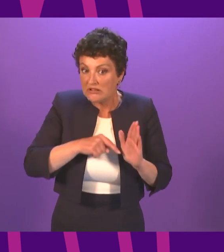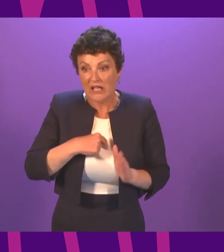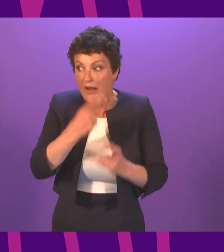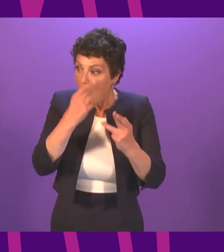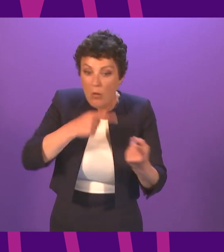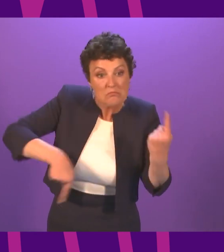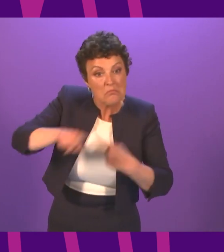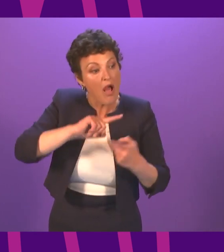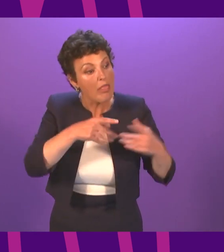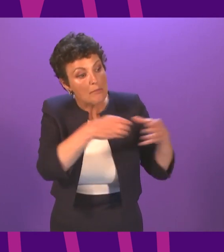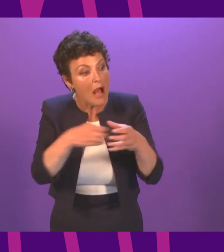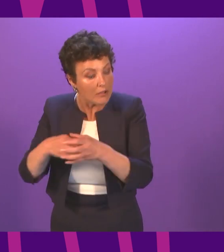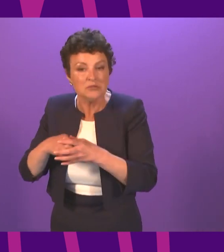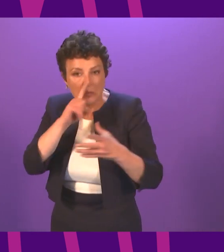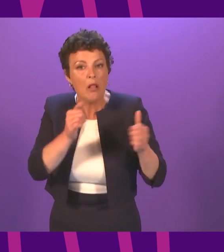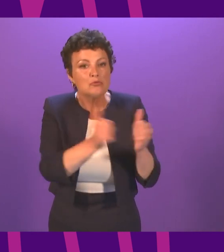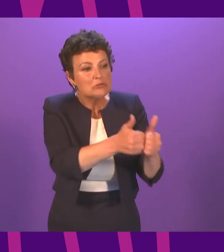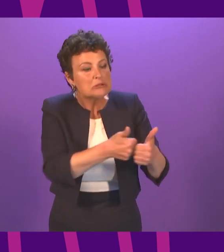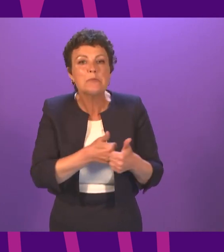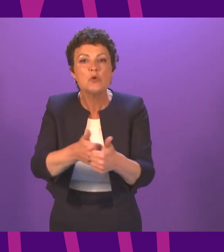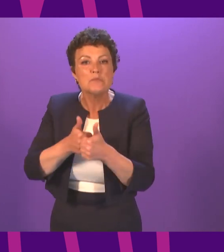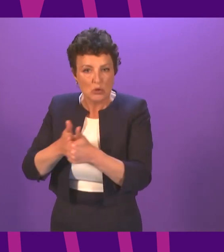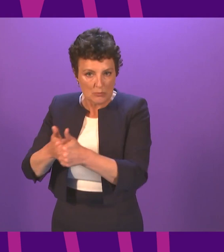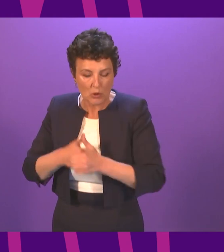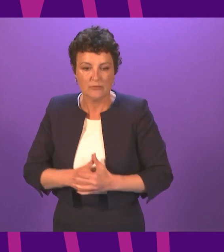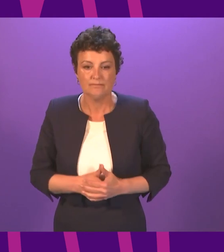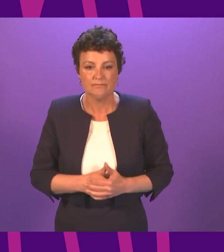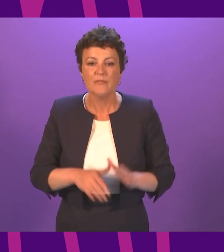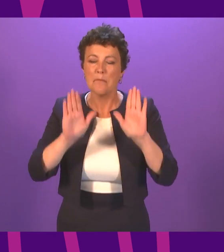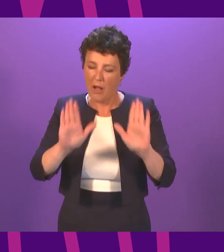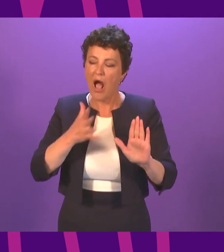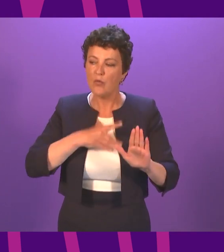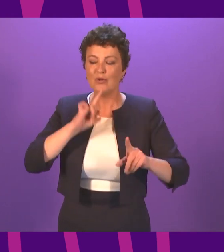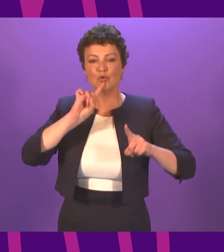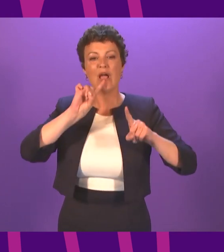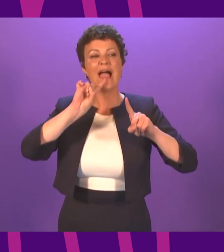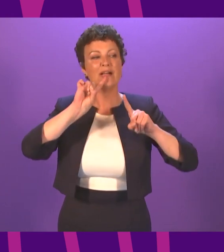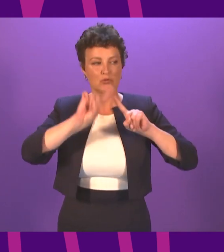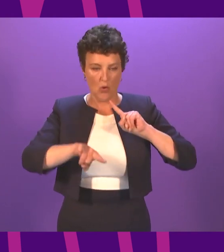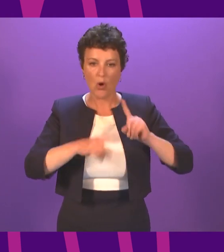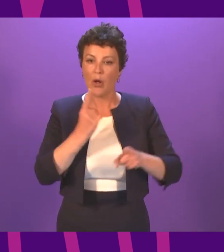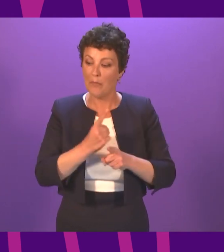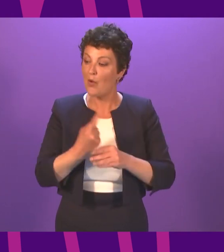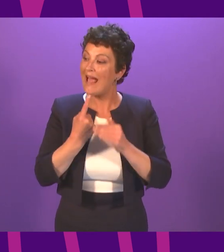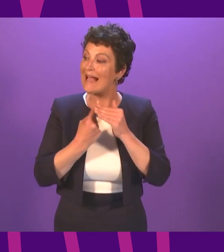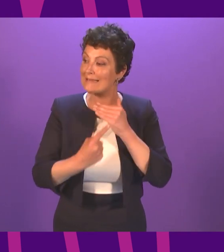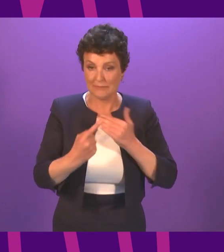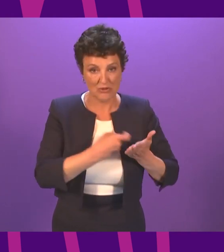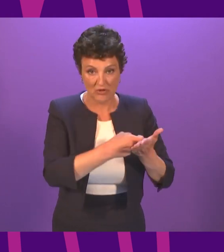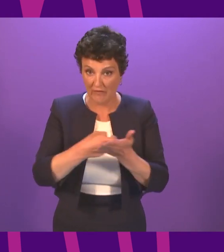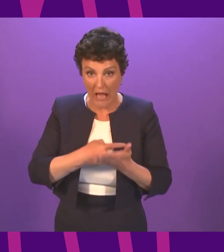shortly. However, let me address briefly the issue of an independence referendum, which I know we do not all agree